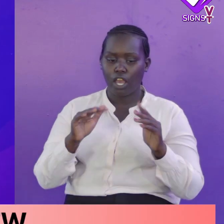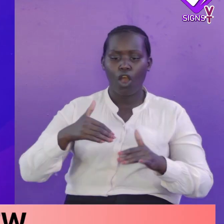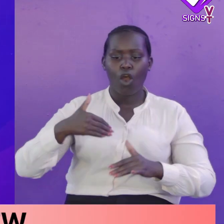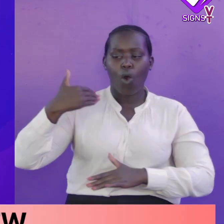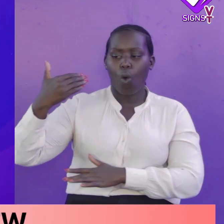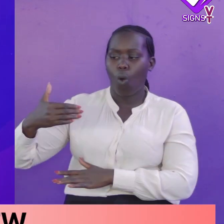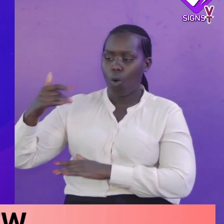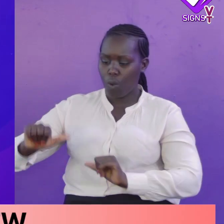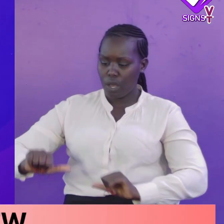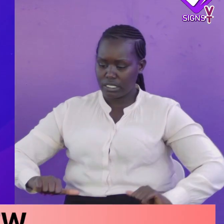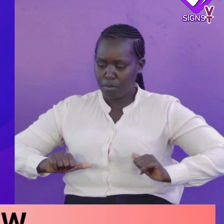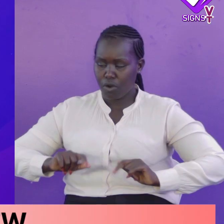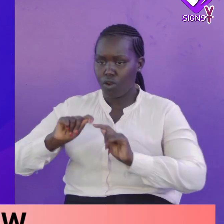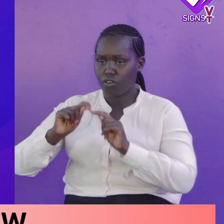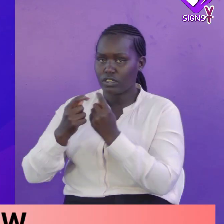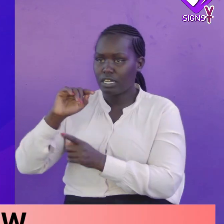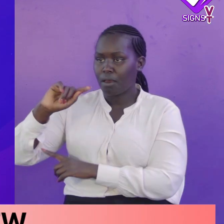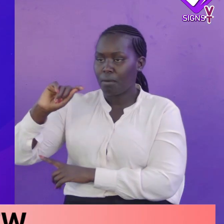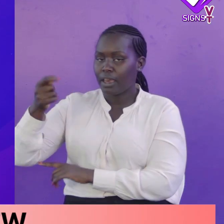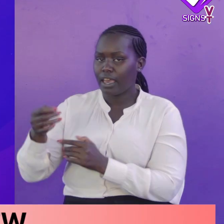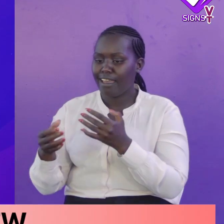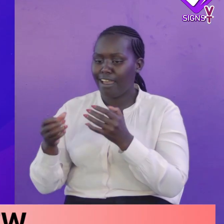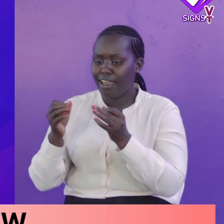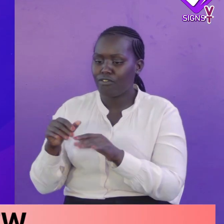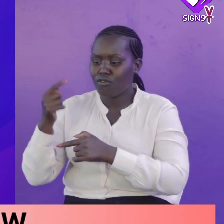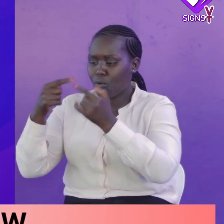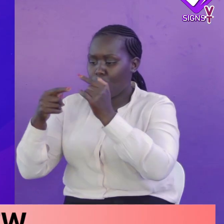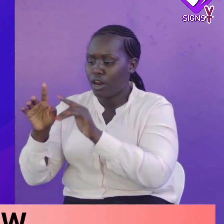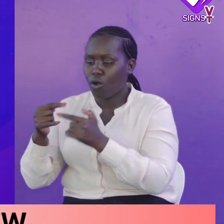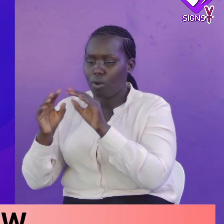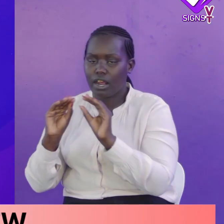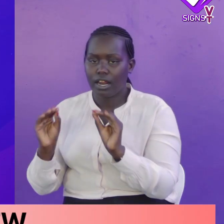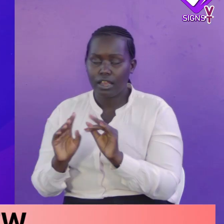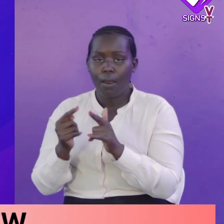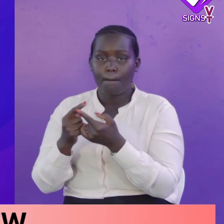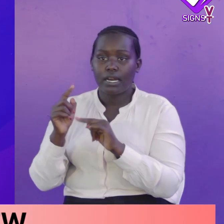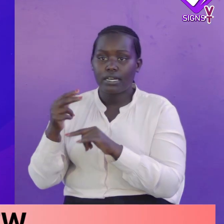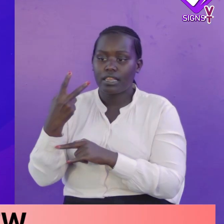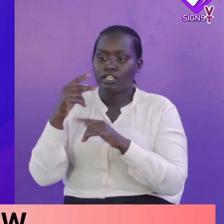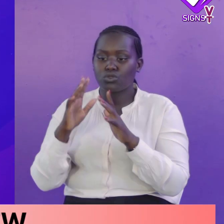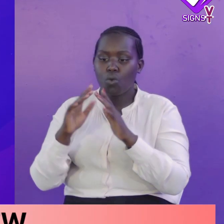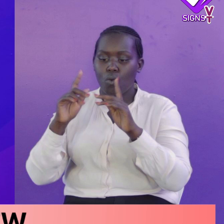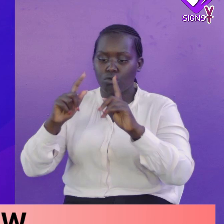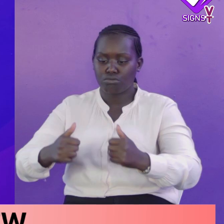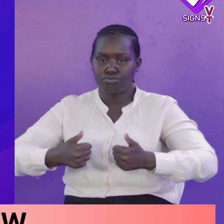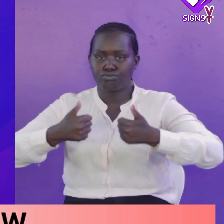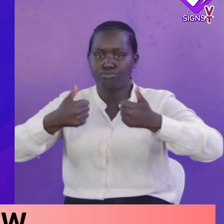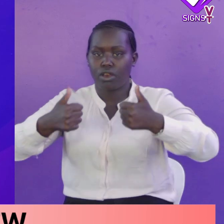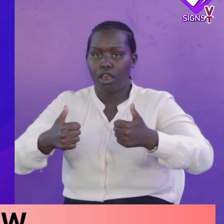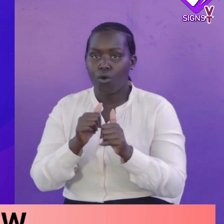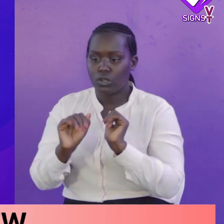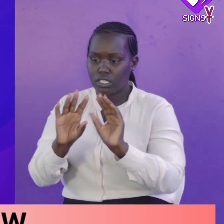even if we are winning or we are not winning. But the 2 gold medals that have been delivered by Beatrice Chebet